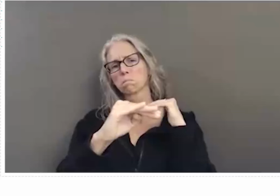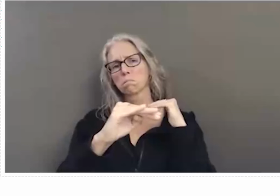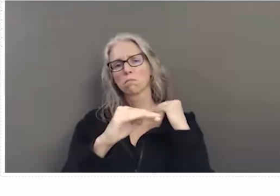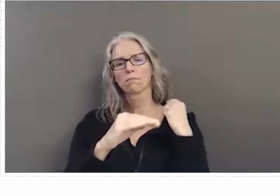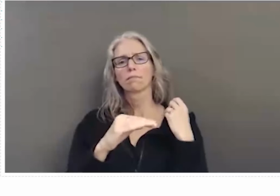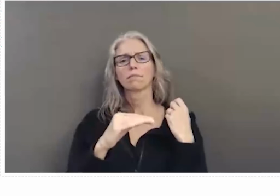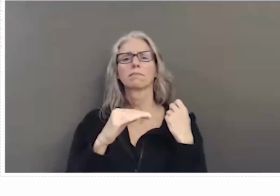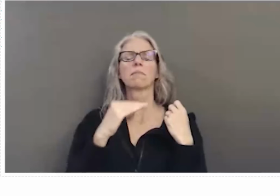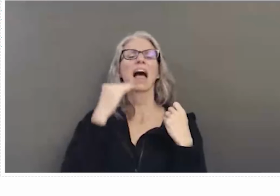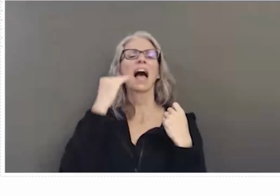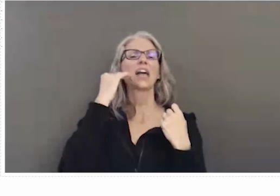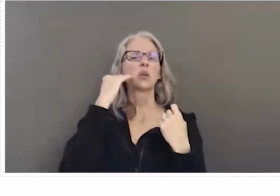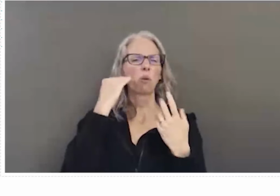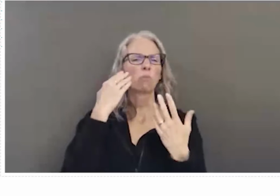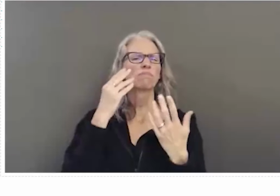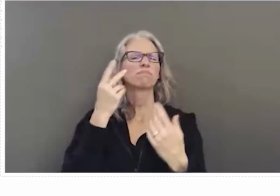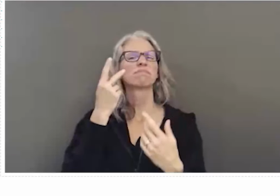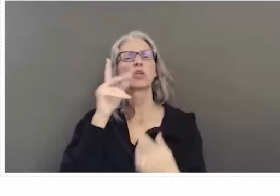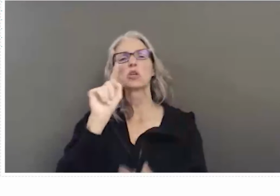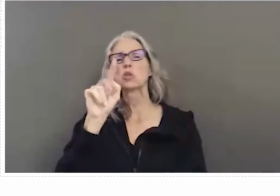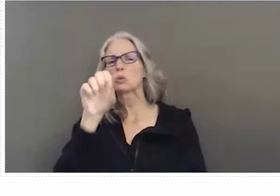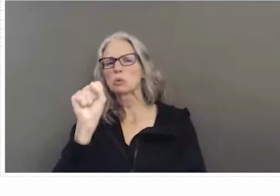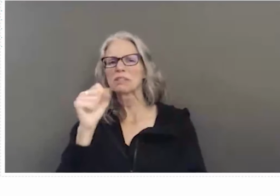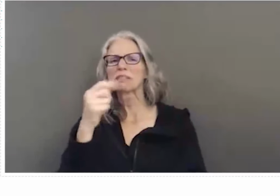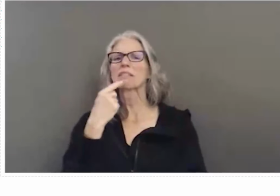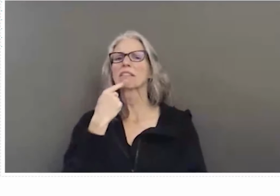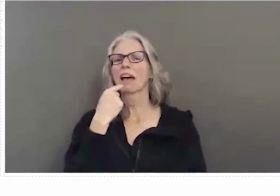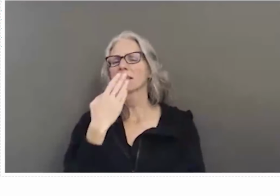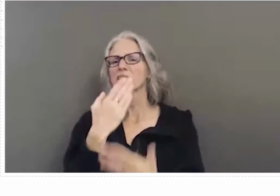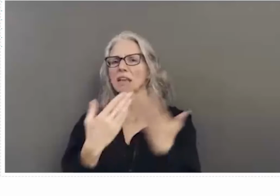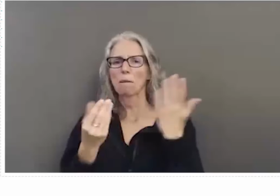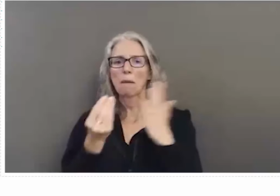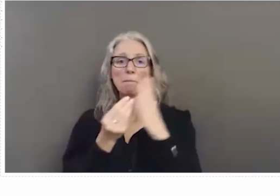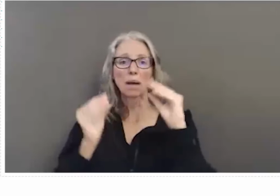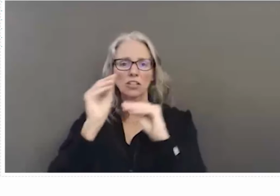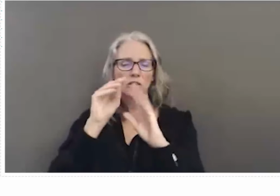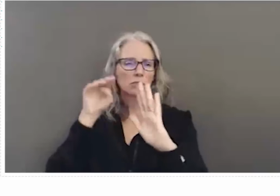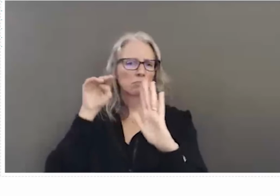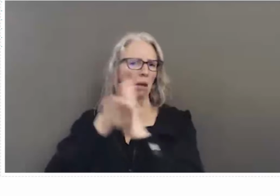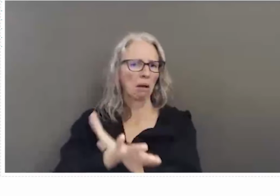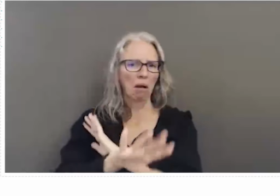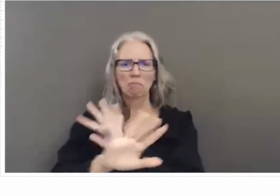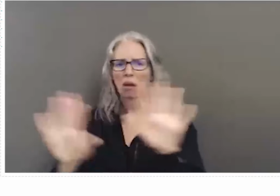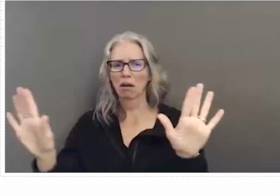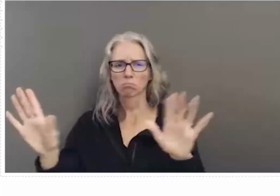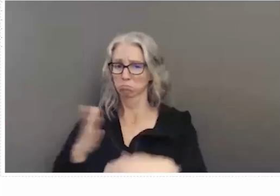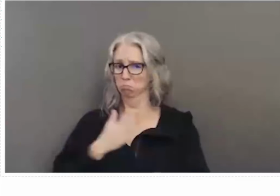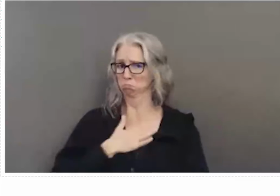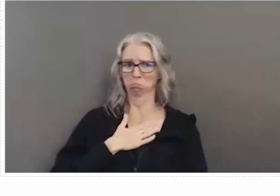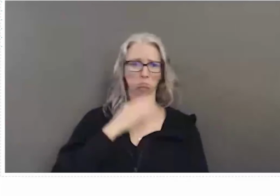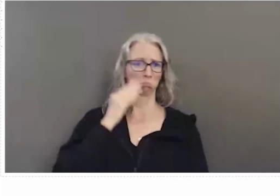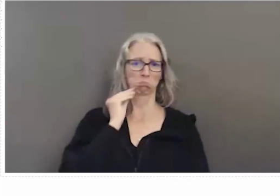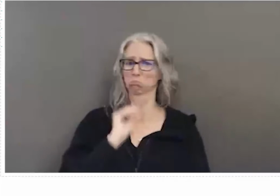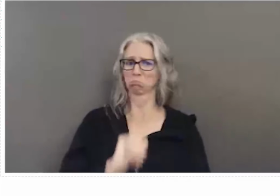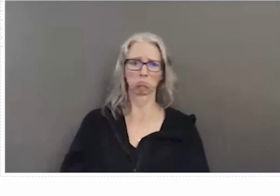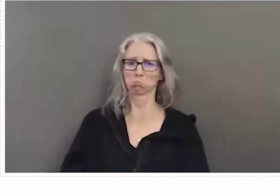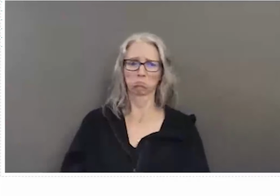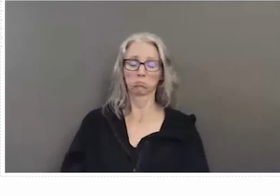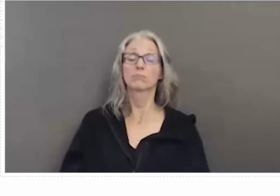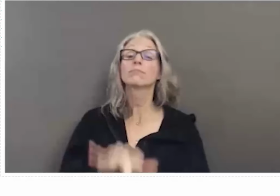some budgets that were actually lost. It hasn't been the case, based on our observation, but there was a lot of shifts in terms of how money was spent.